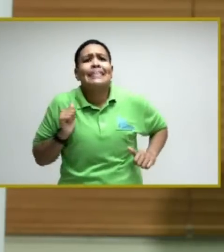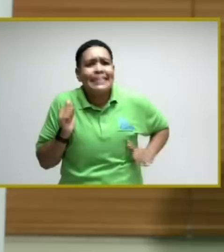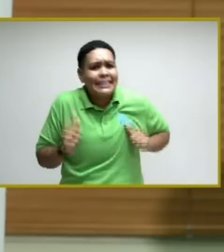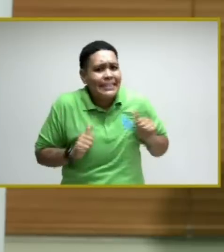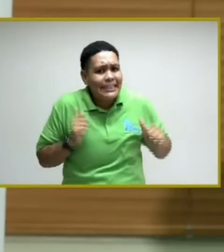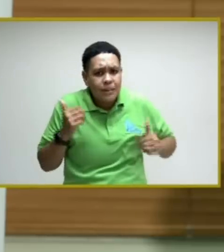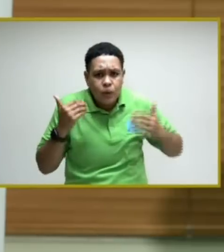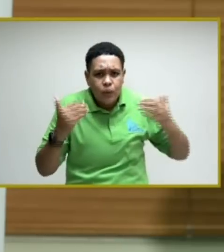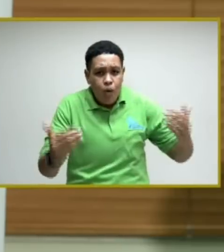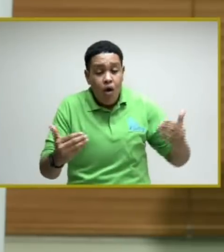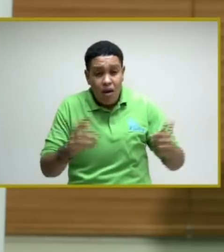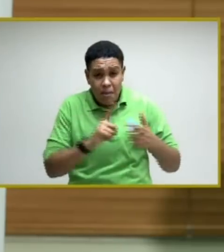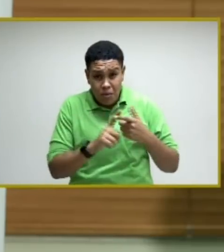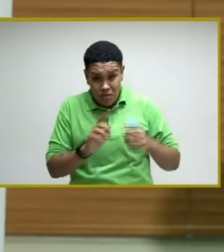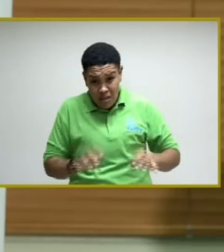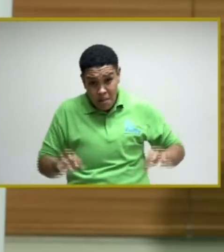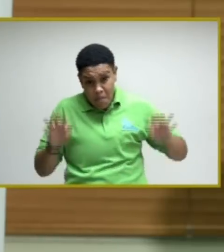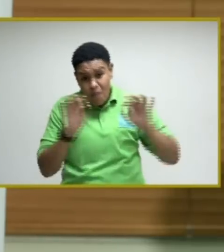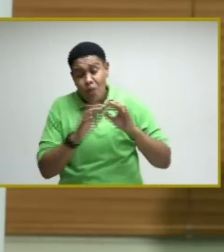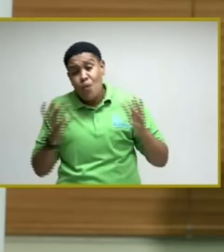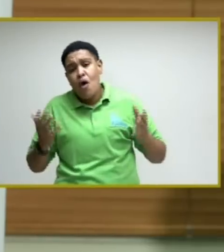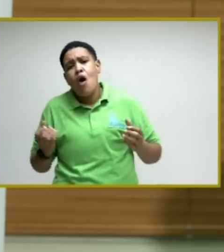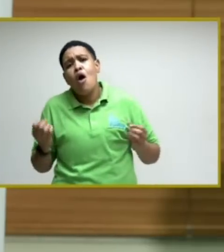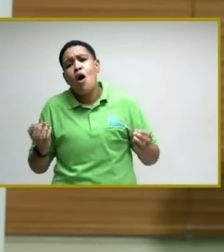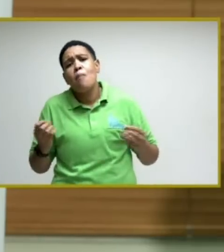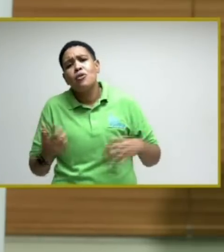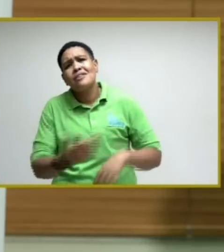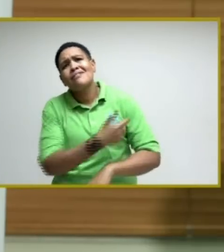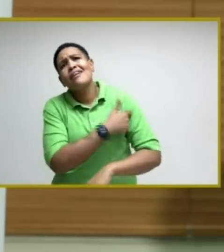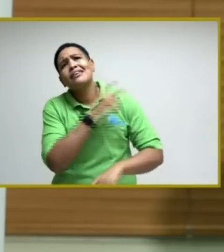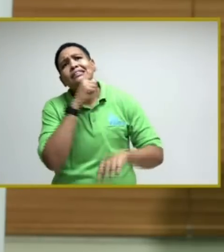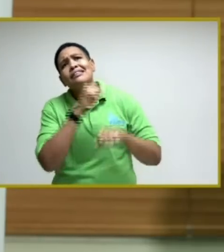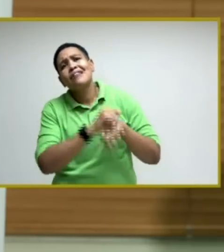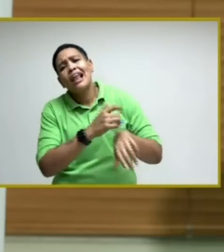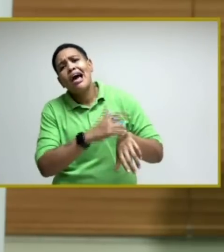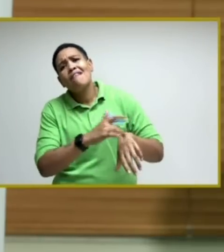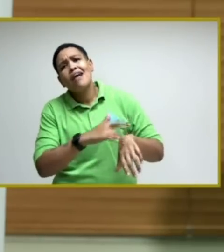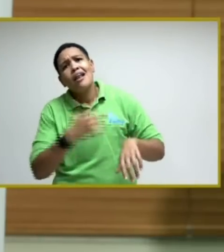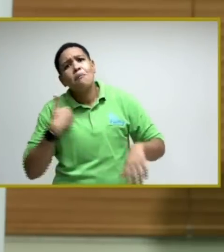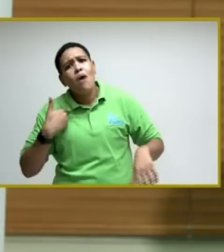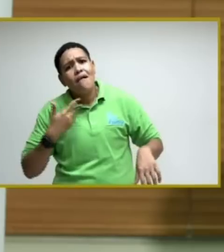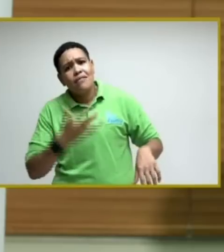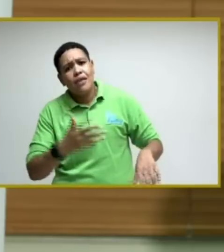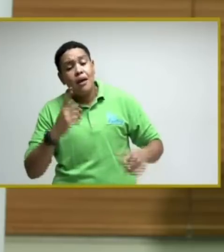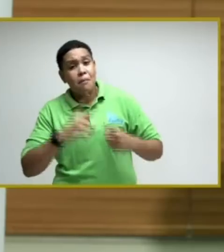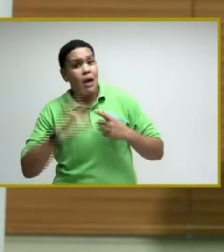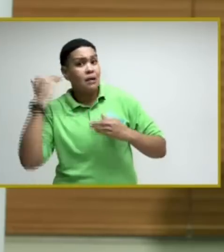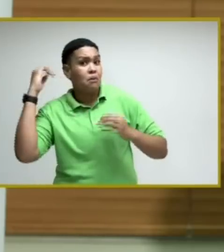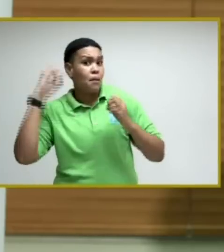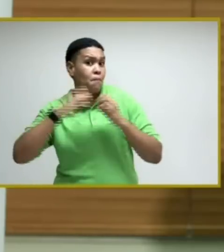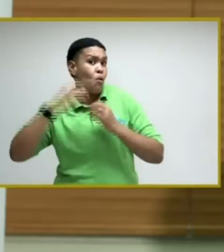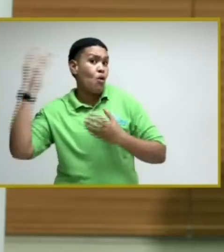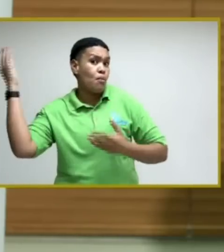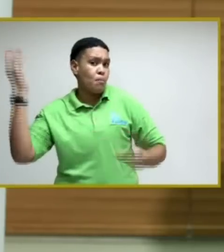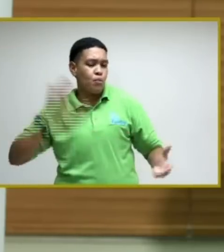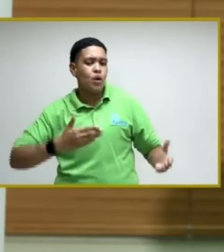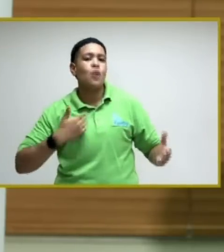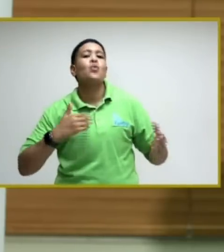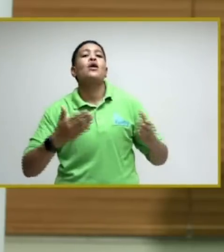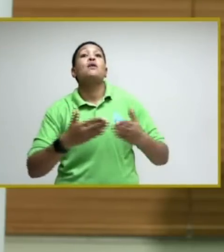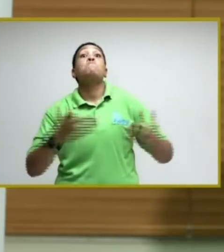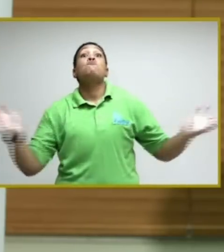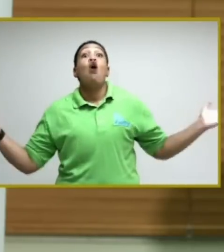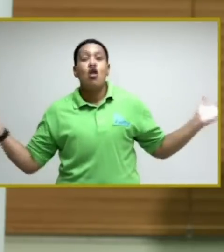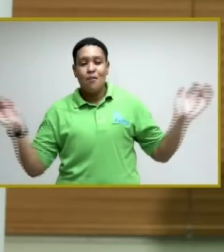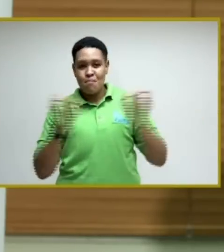importantly, given the numbers of vaccines that we have and anticipate, we are now broadening that to